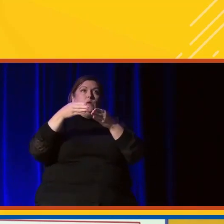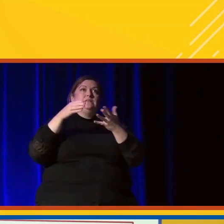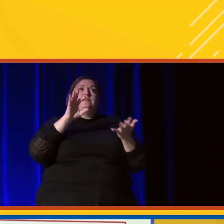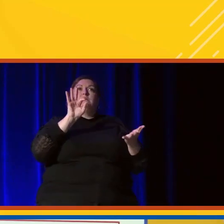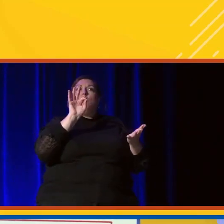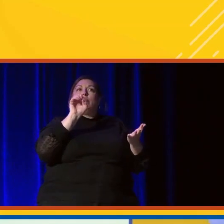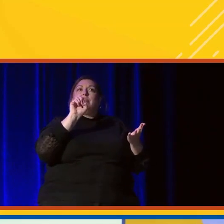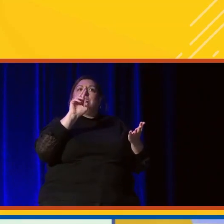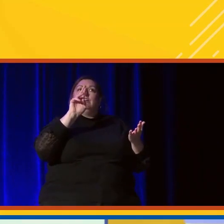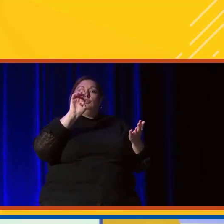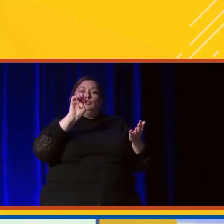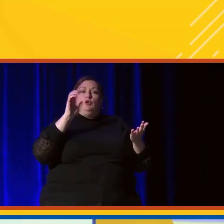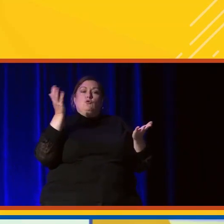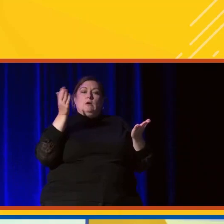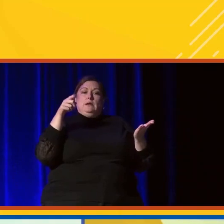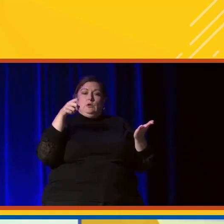here.